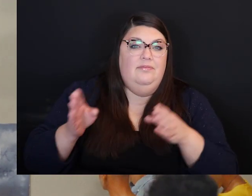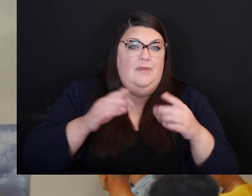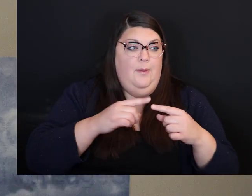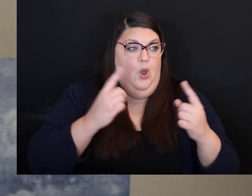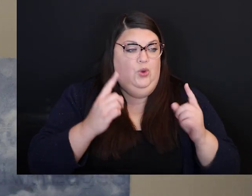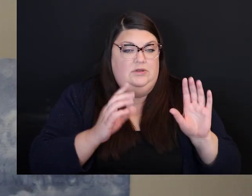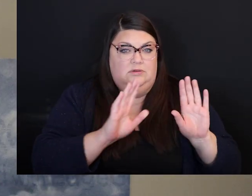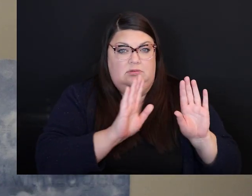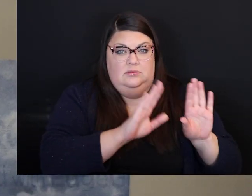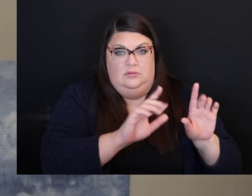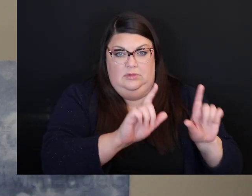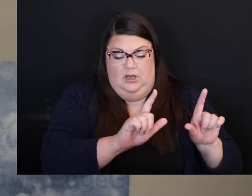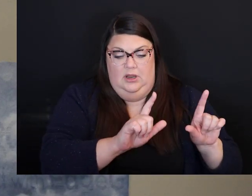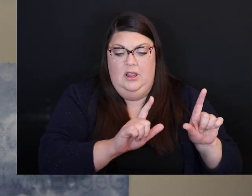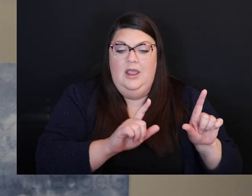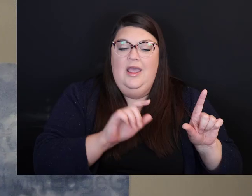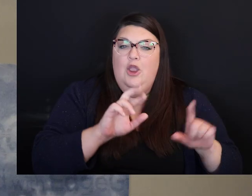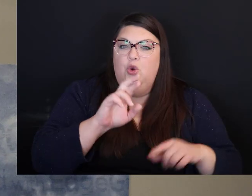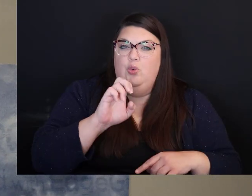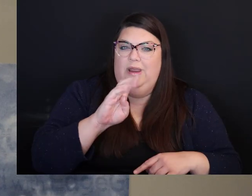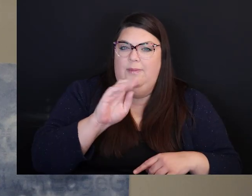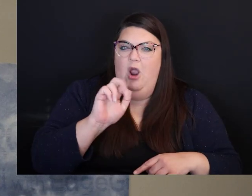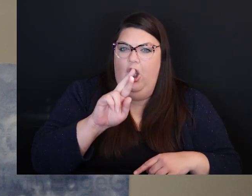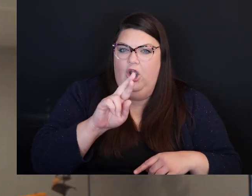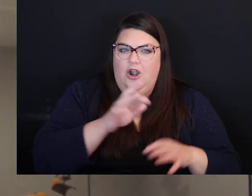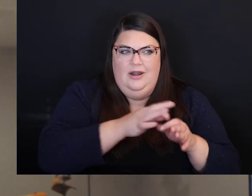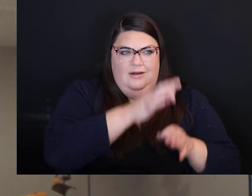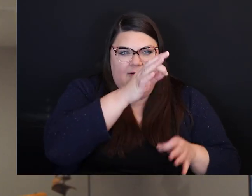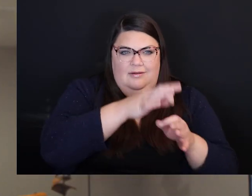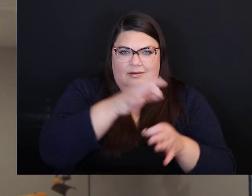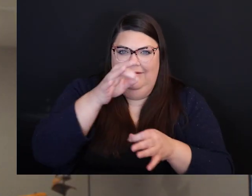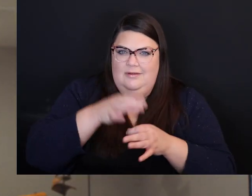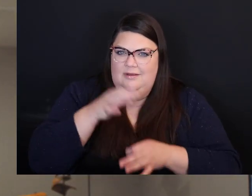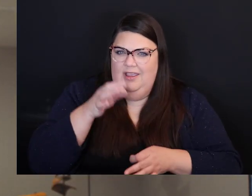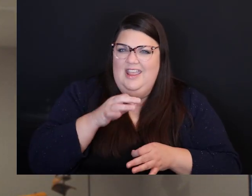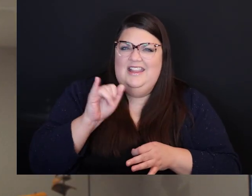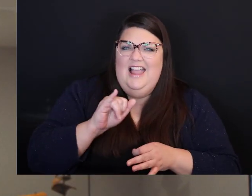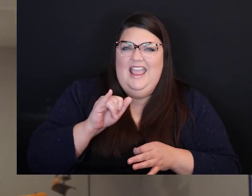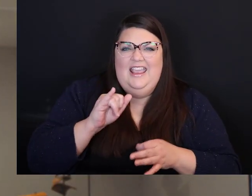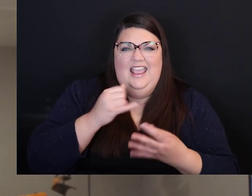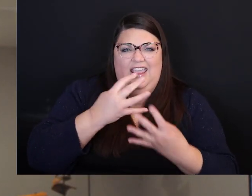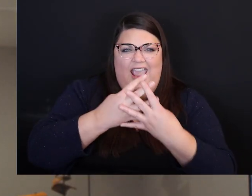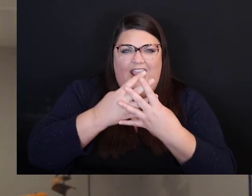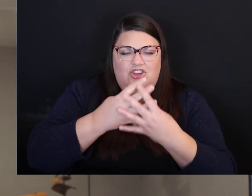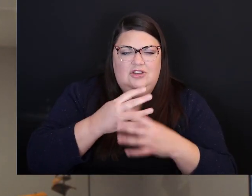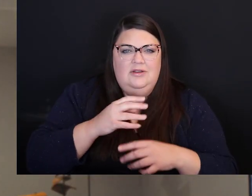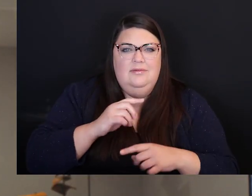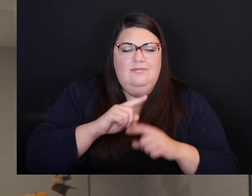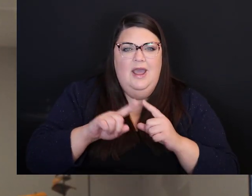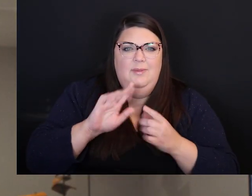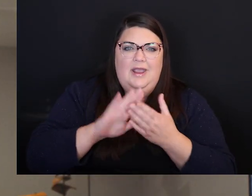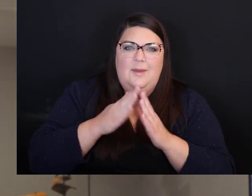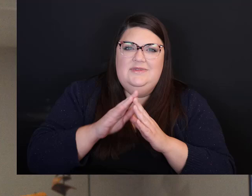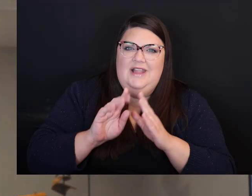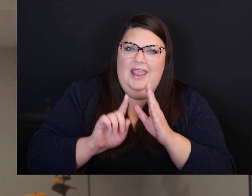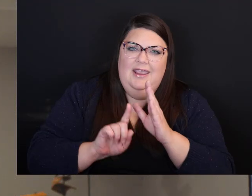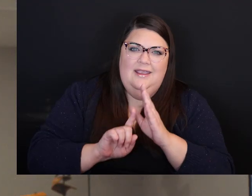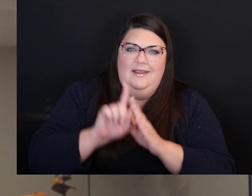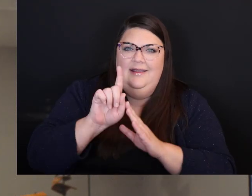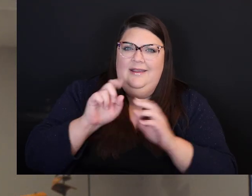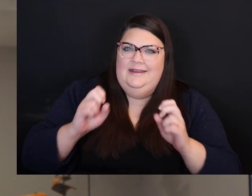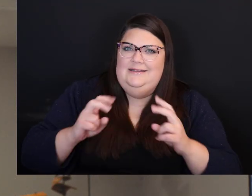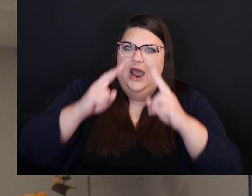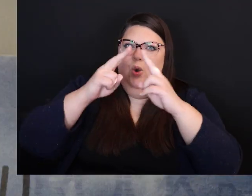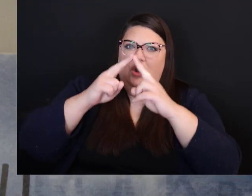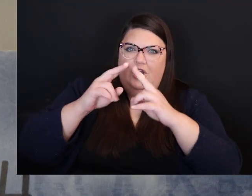I made of rebar cages, but to me they really become like towers and this kind of vision of